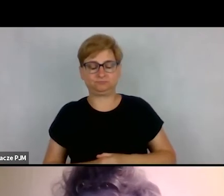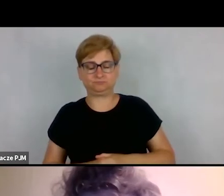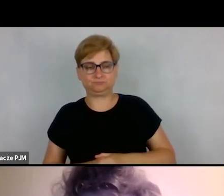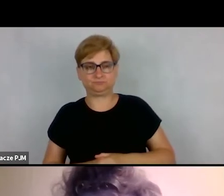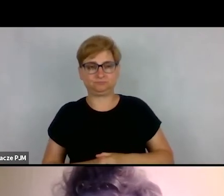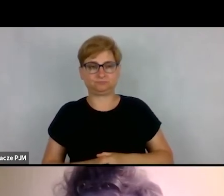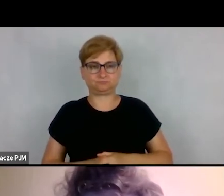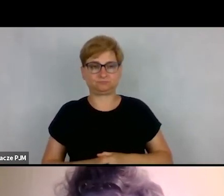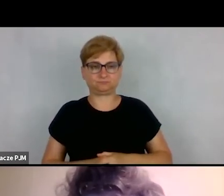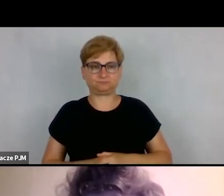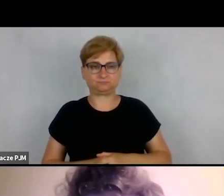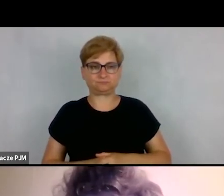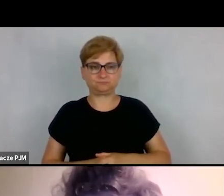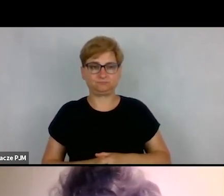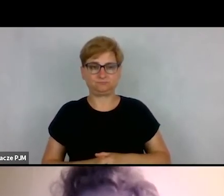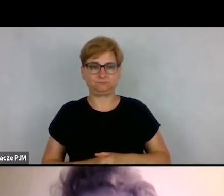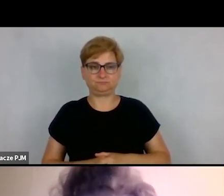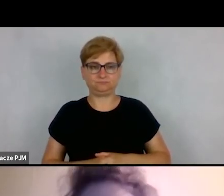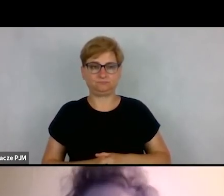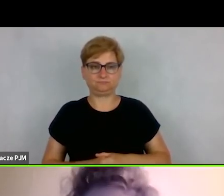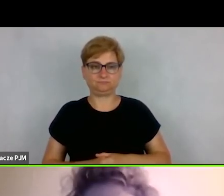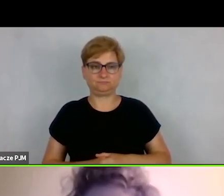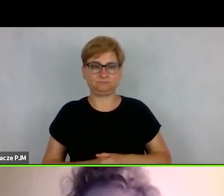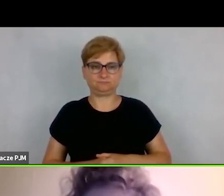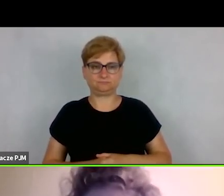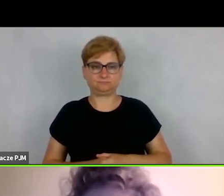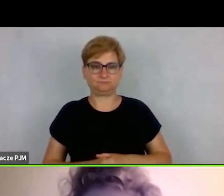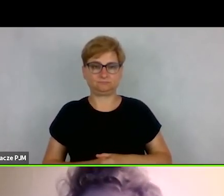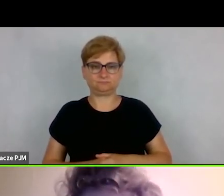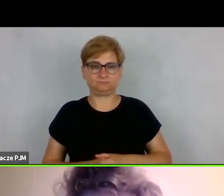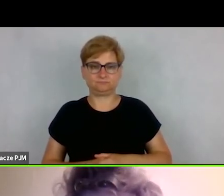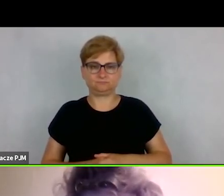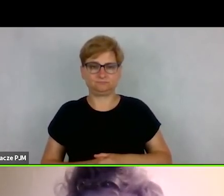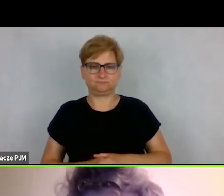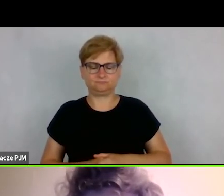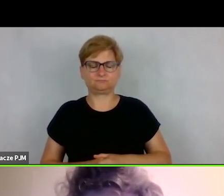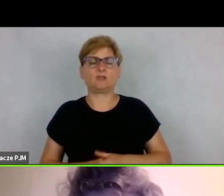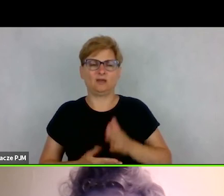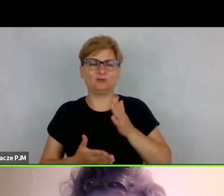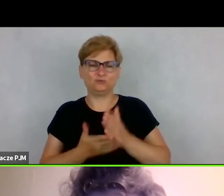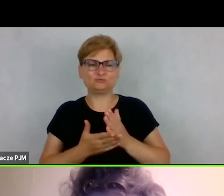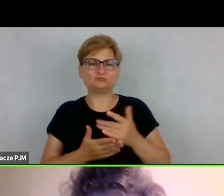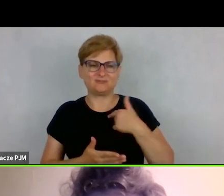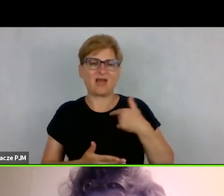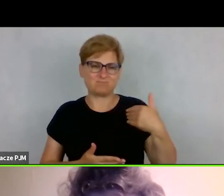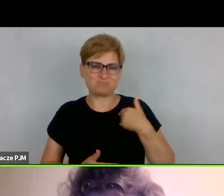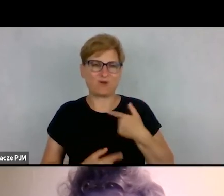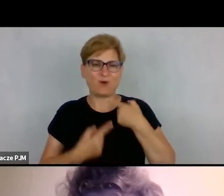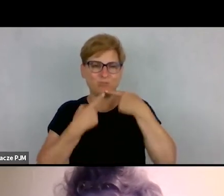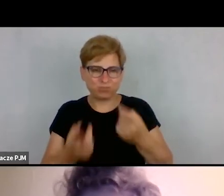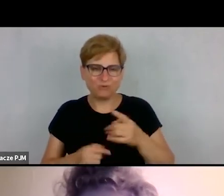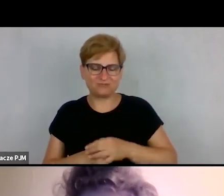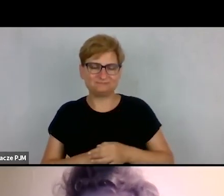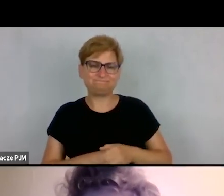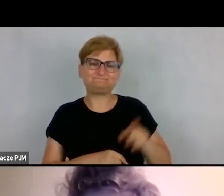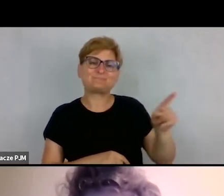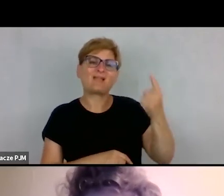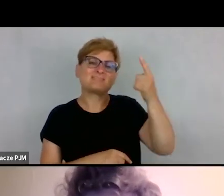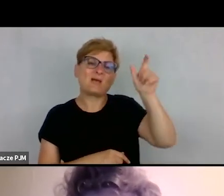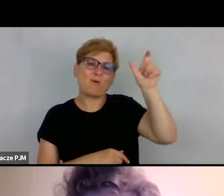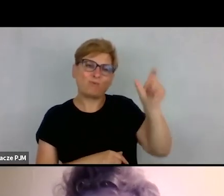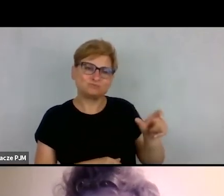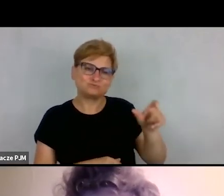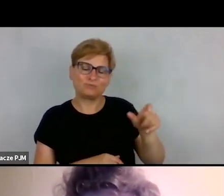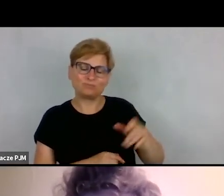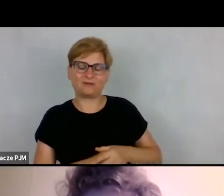about the most powerful thing you can do is invite people. And in my experience, people show up, even people